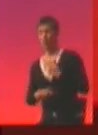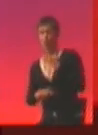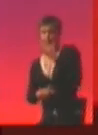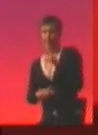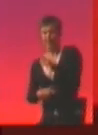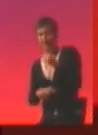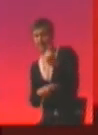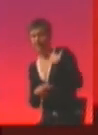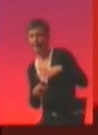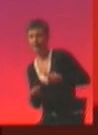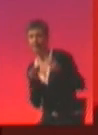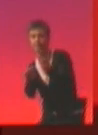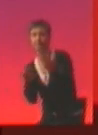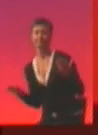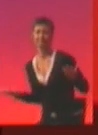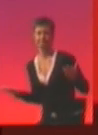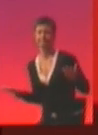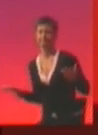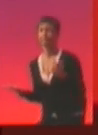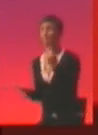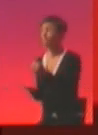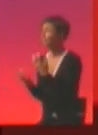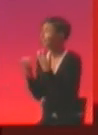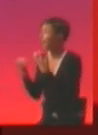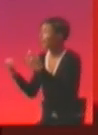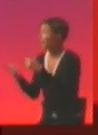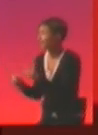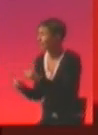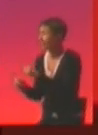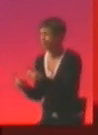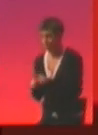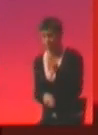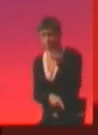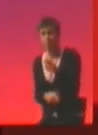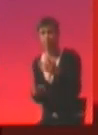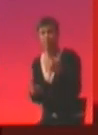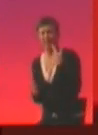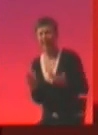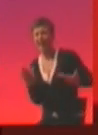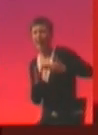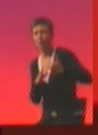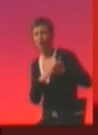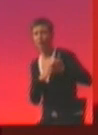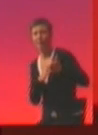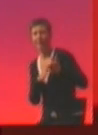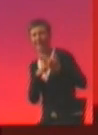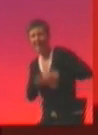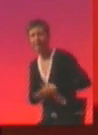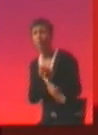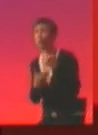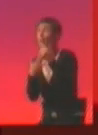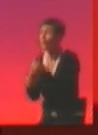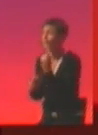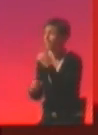bag, just in case. And Conference is people like Rebecca who are going the extra mile to help people not just into